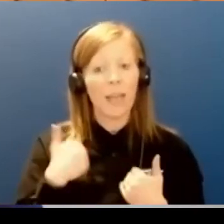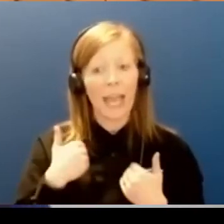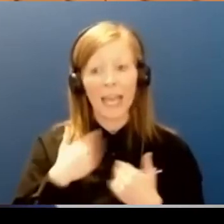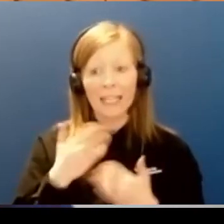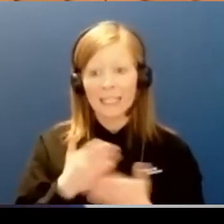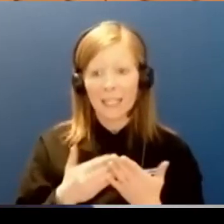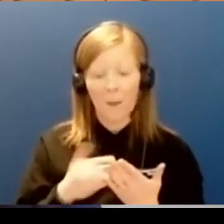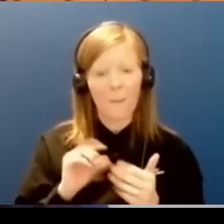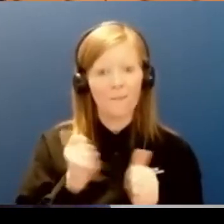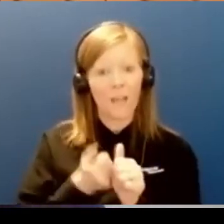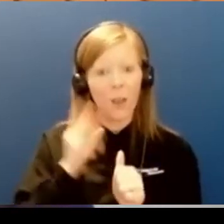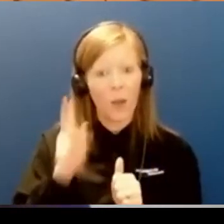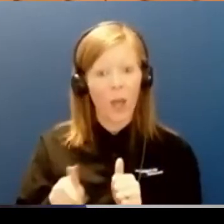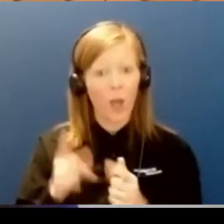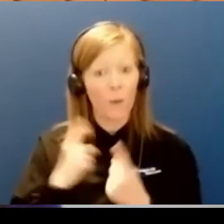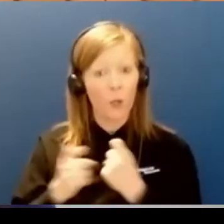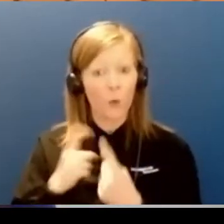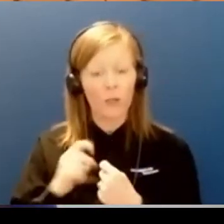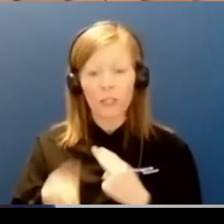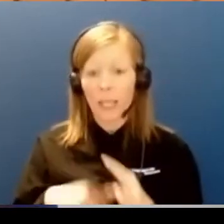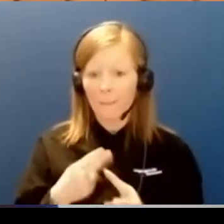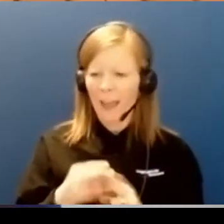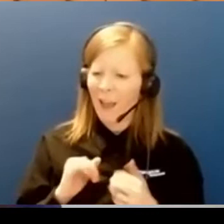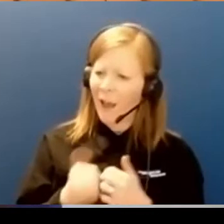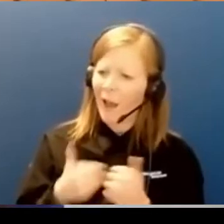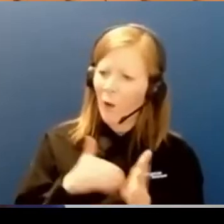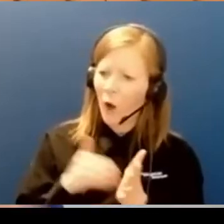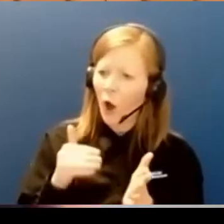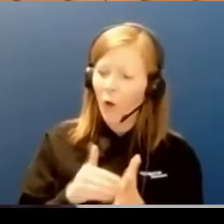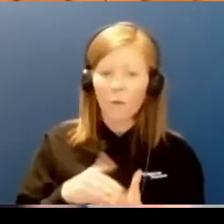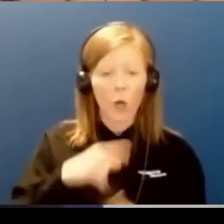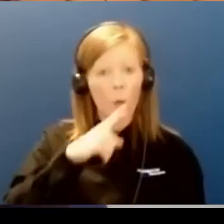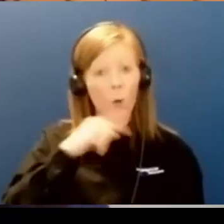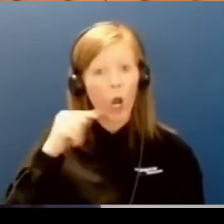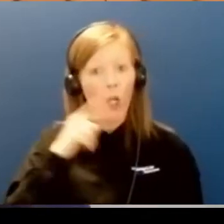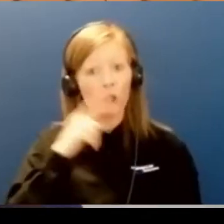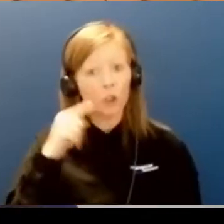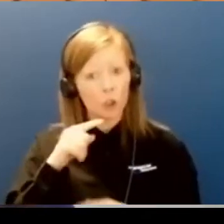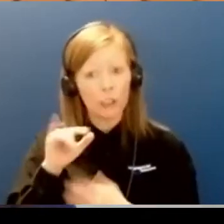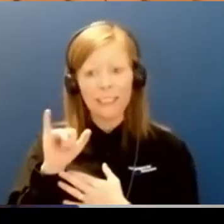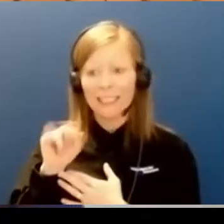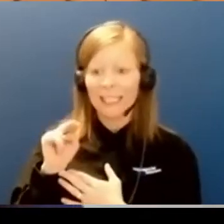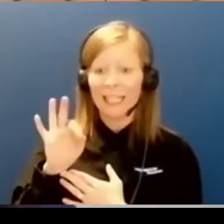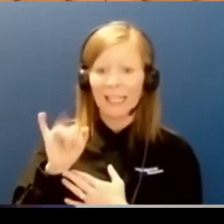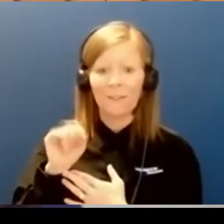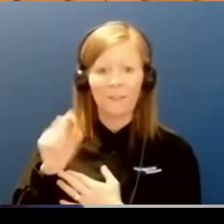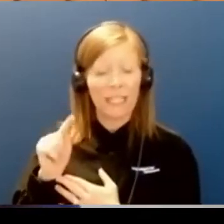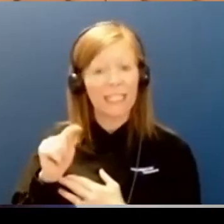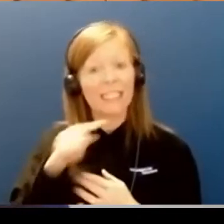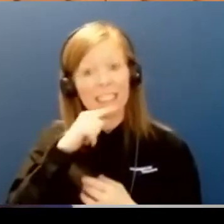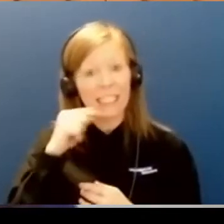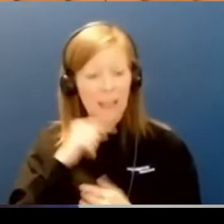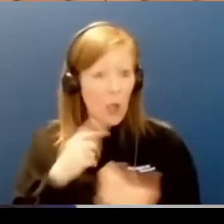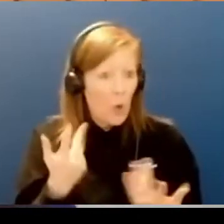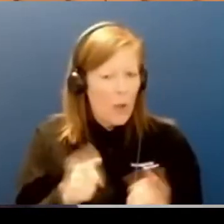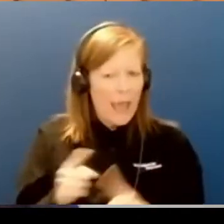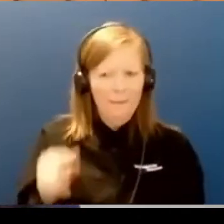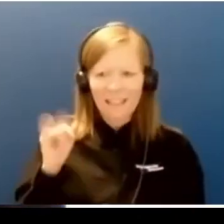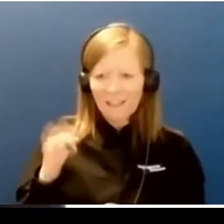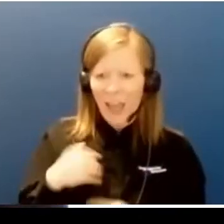how often we should be brushing an infant's teeth, and what happens if an infant wants to brush their teeth on their